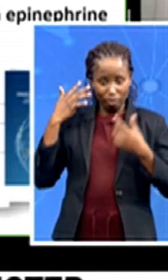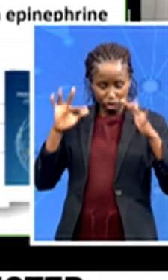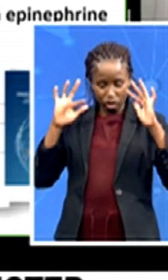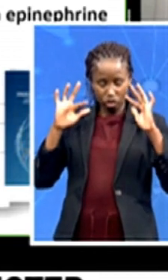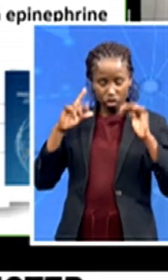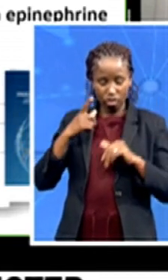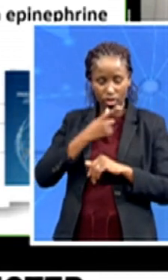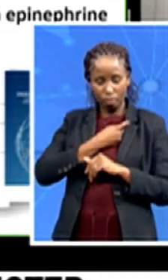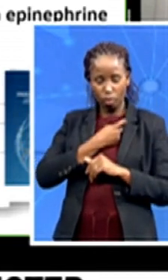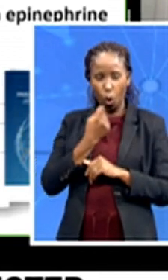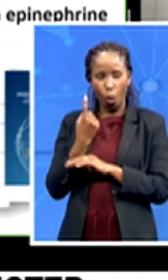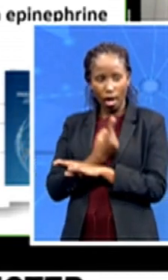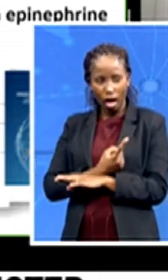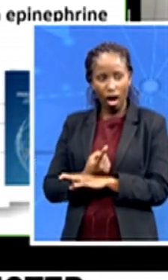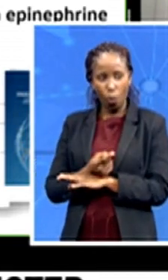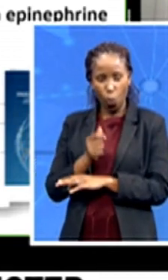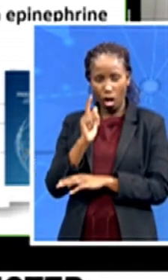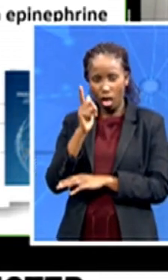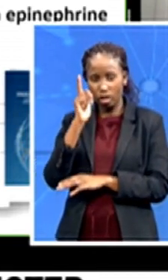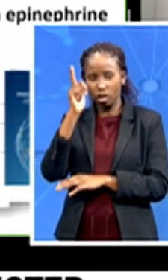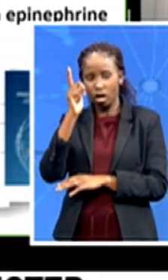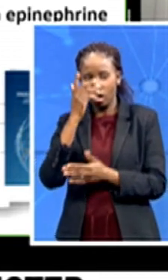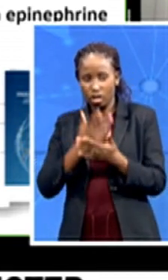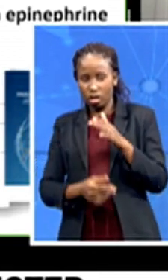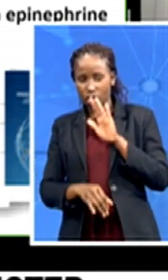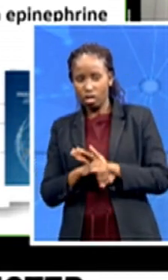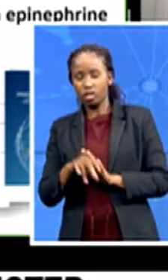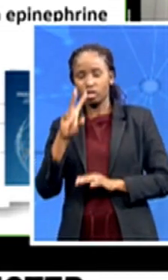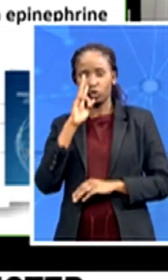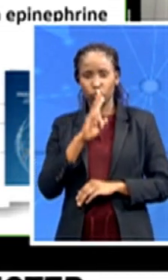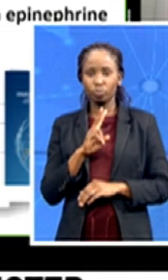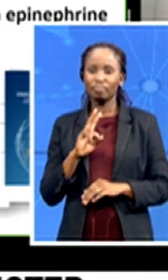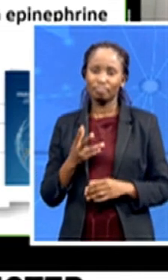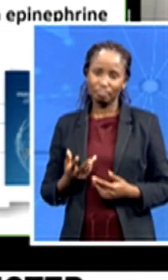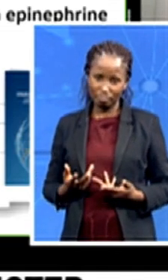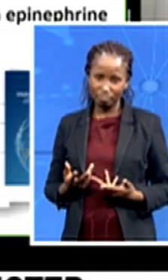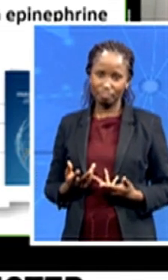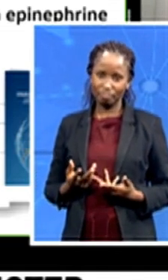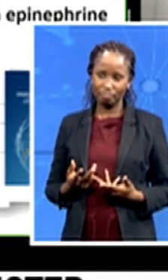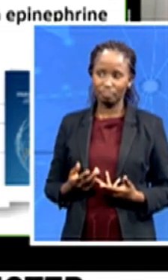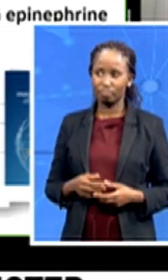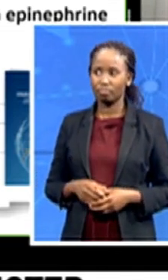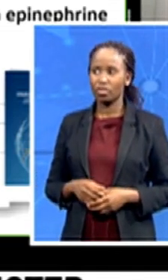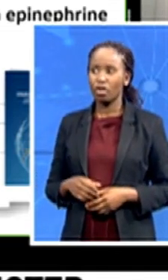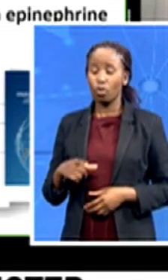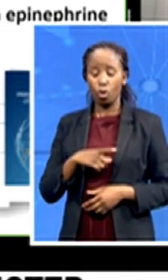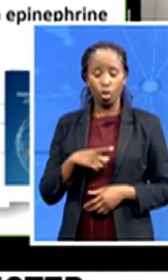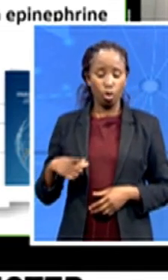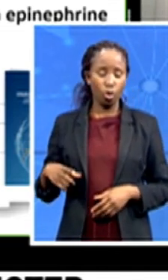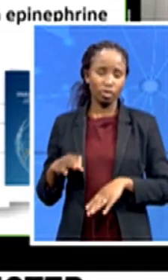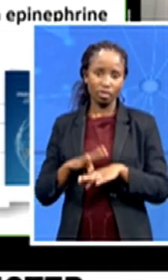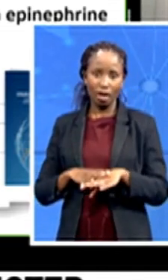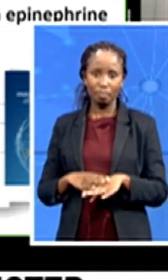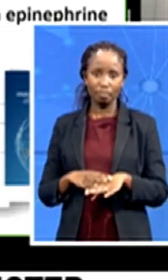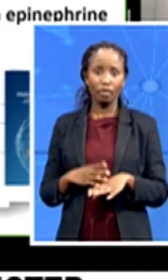seldom that it happens, takes a longer period for it to present. It mostly